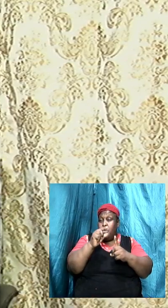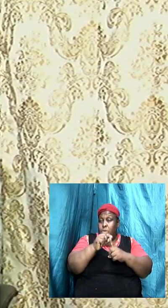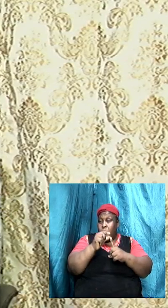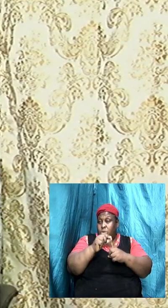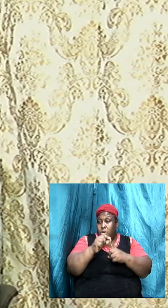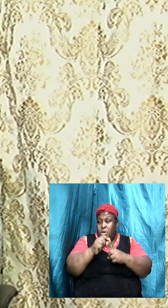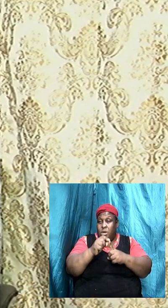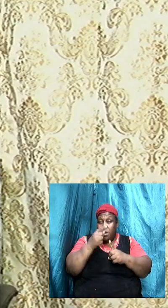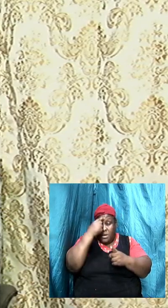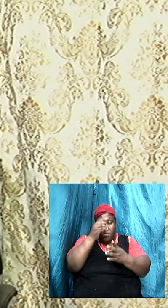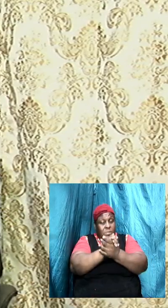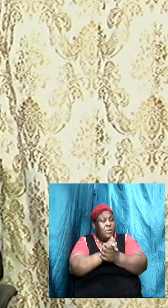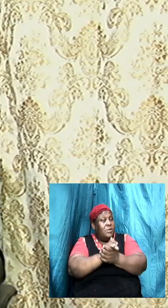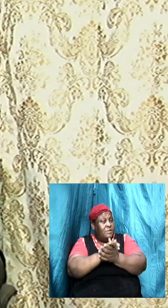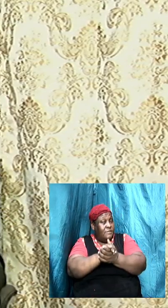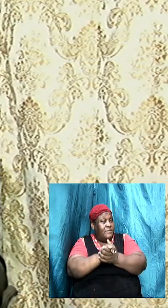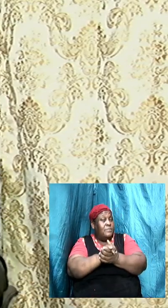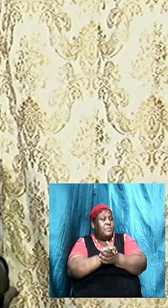and I believe.